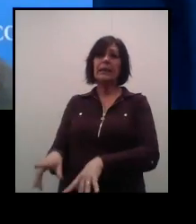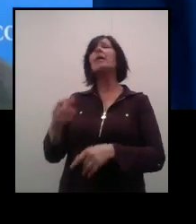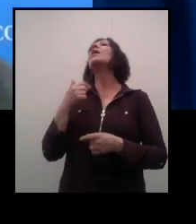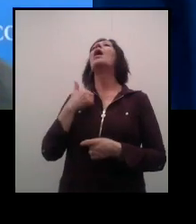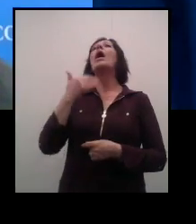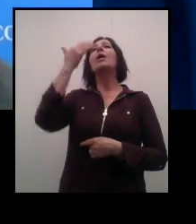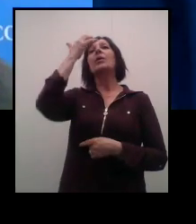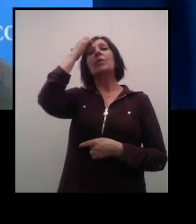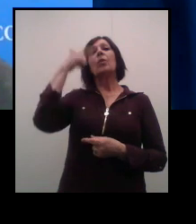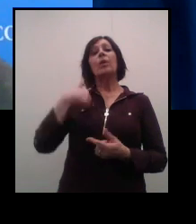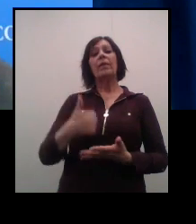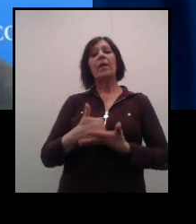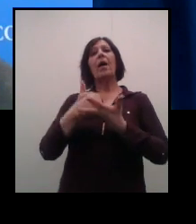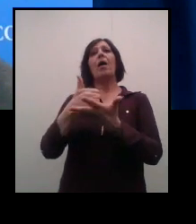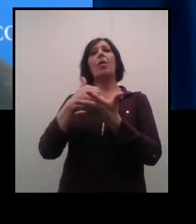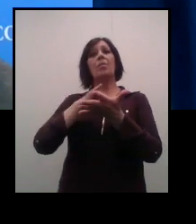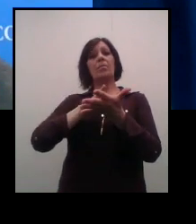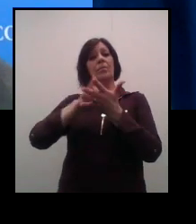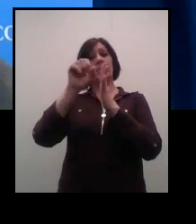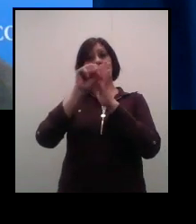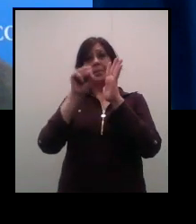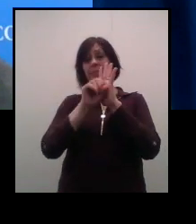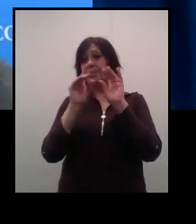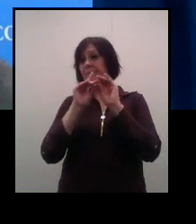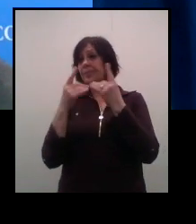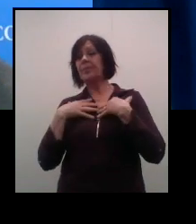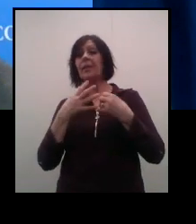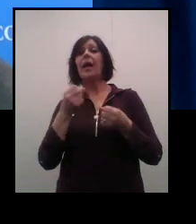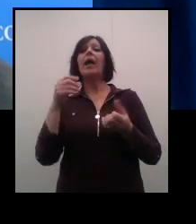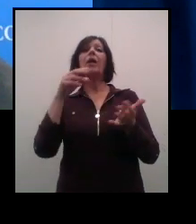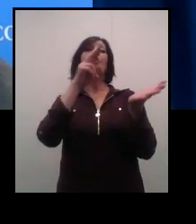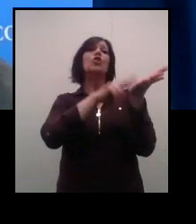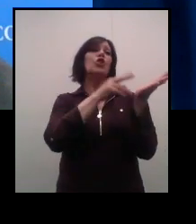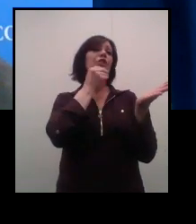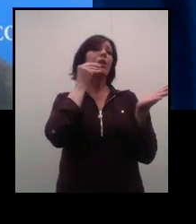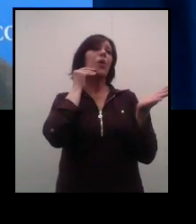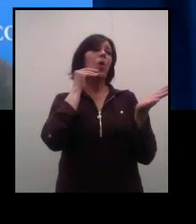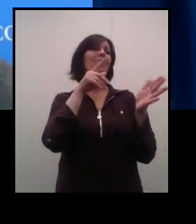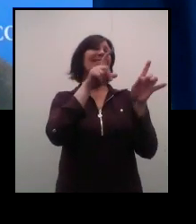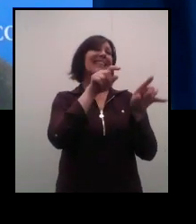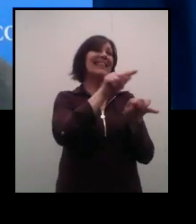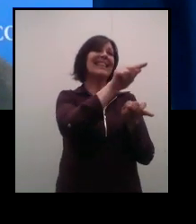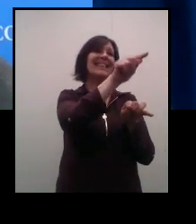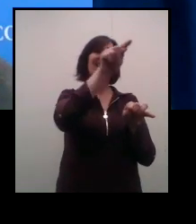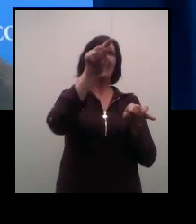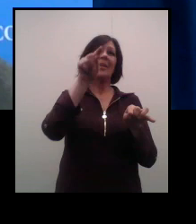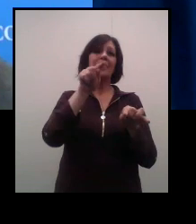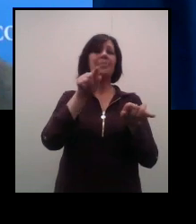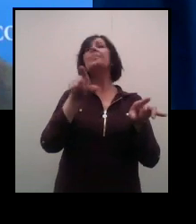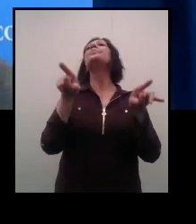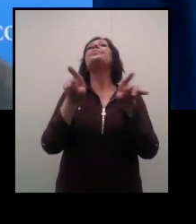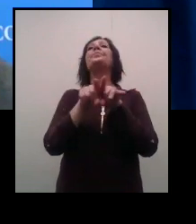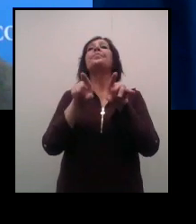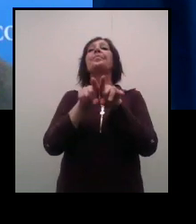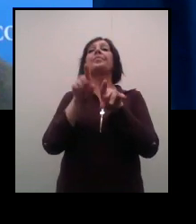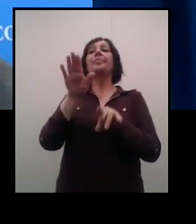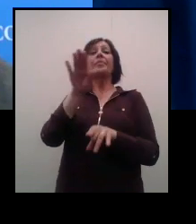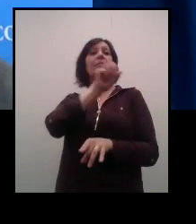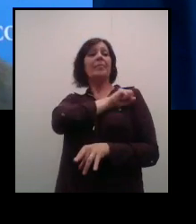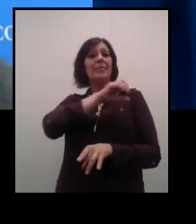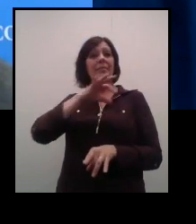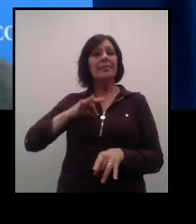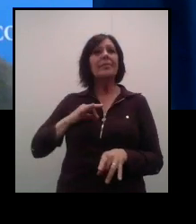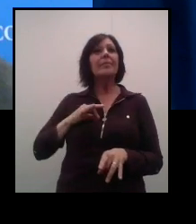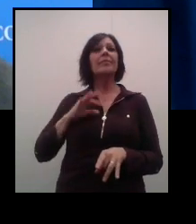assisted New York State Department of Health as well as nursing homes by getting their residents as well as staff tested.